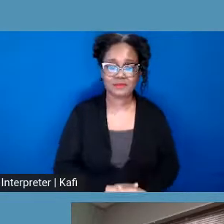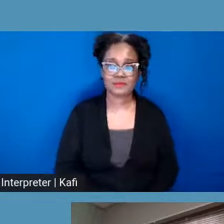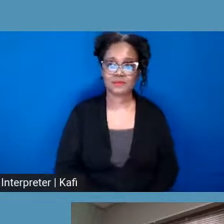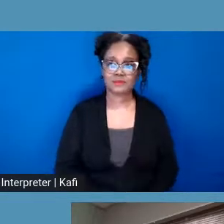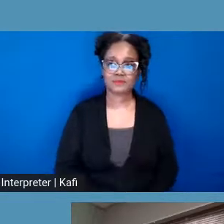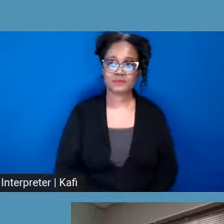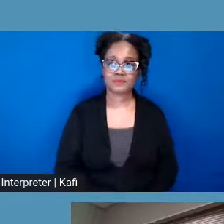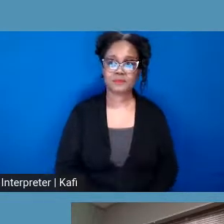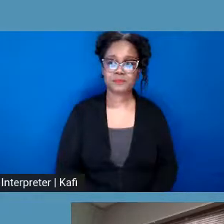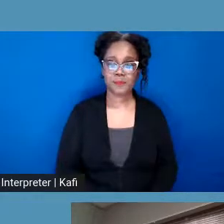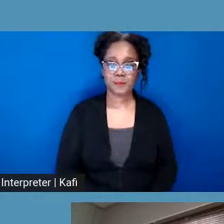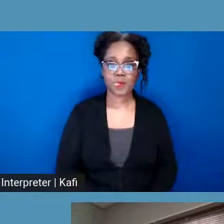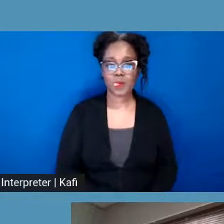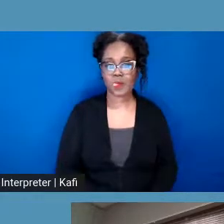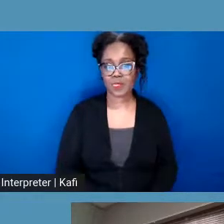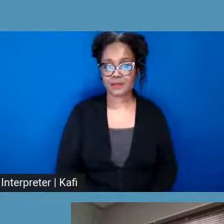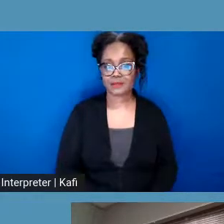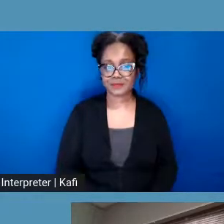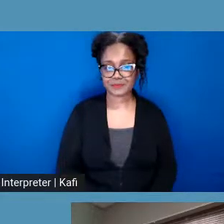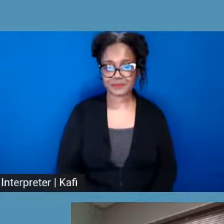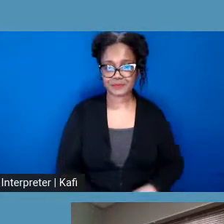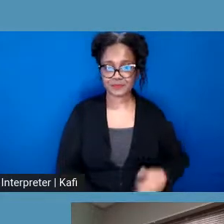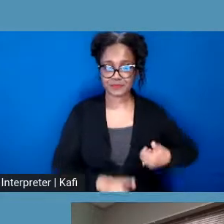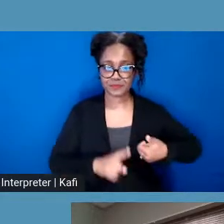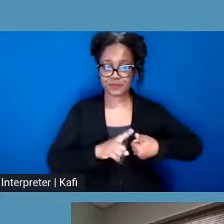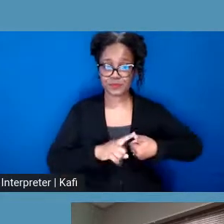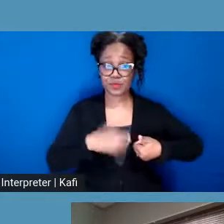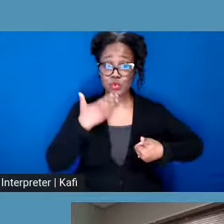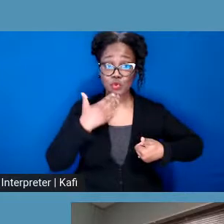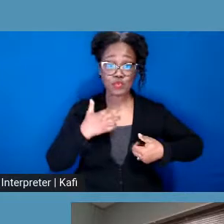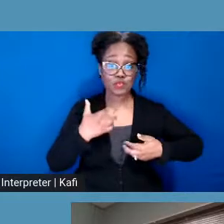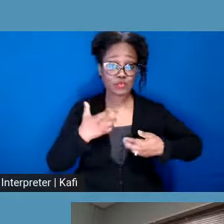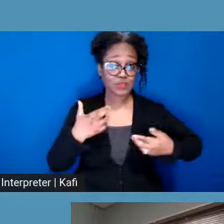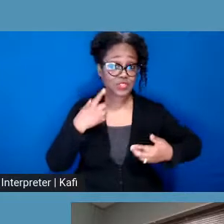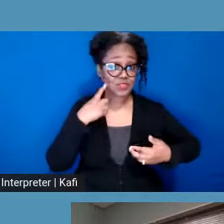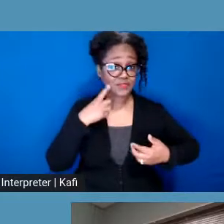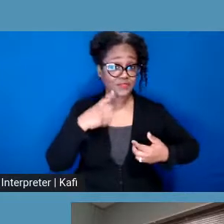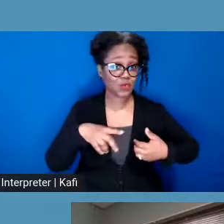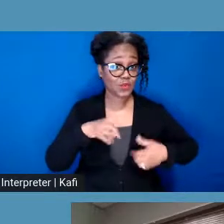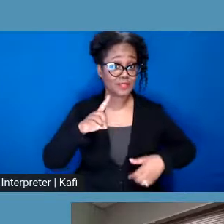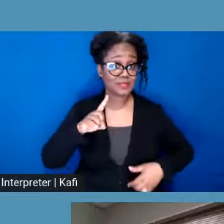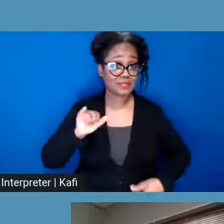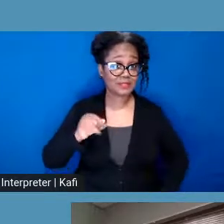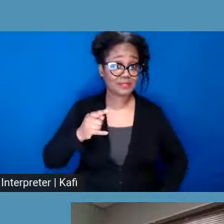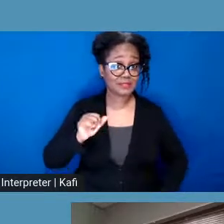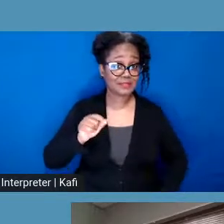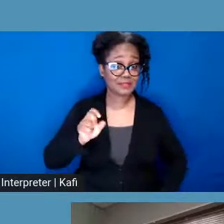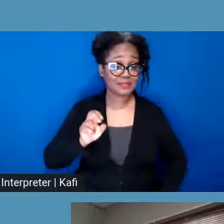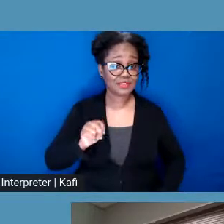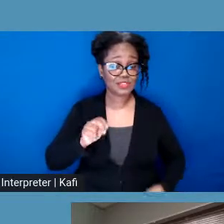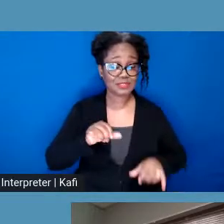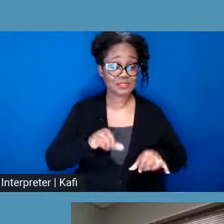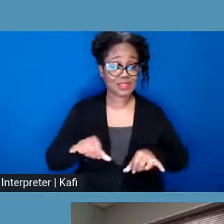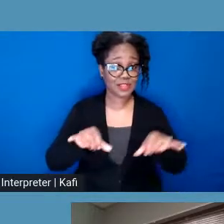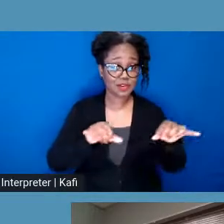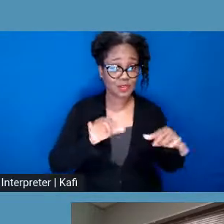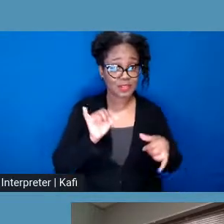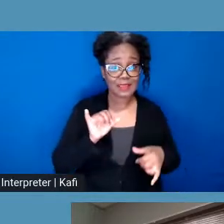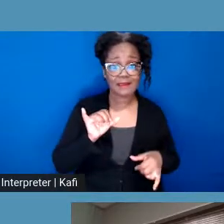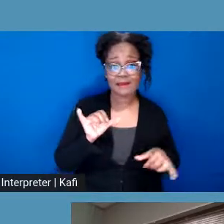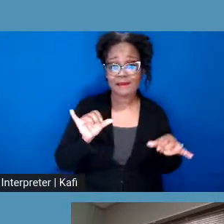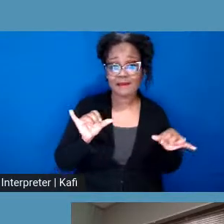good resource that's out there for digitization standards, things like file size and type that you've come across?